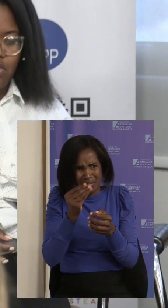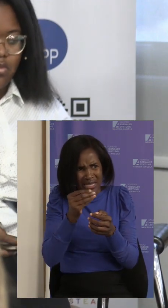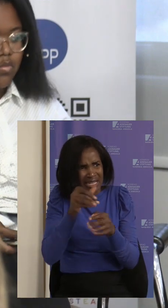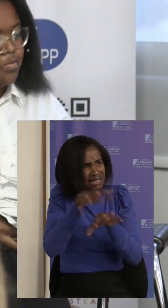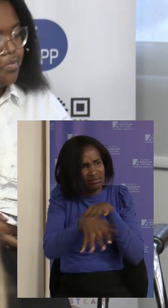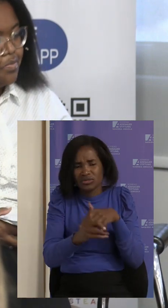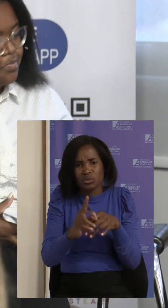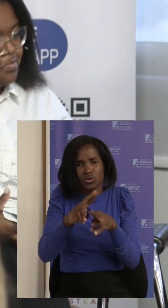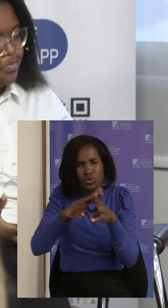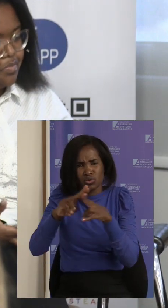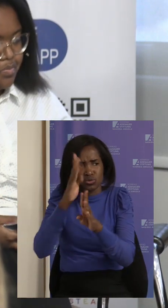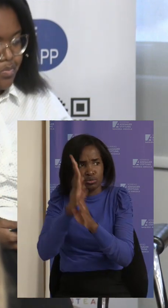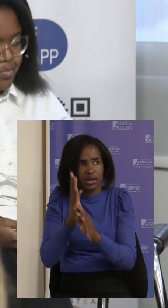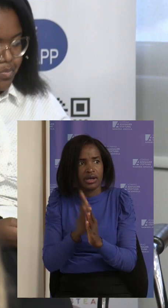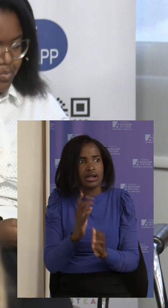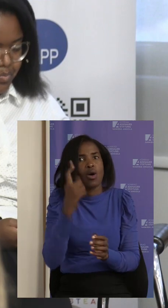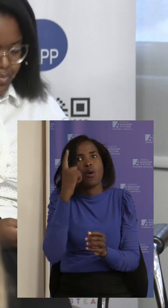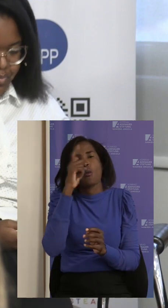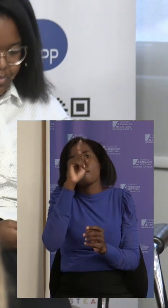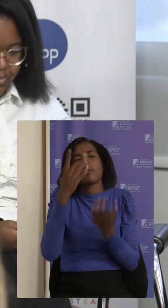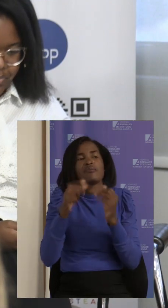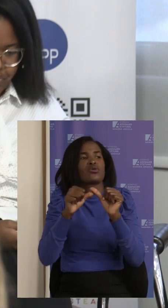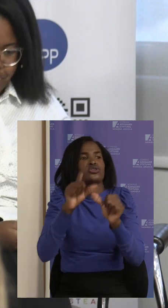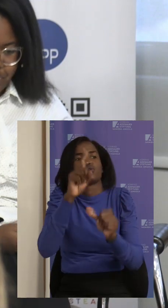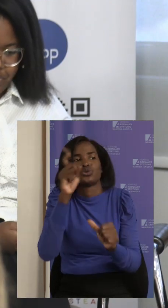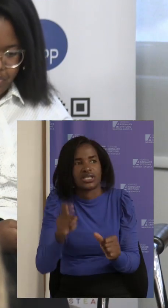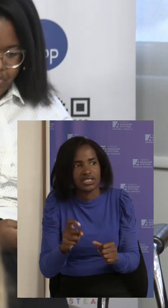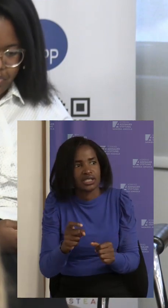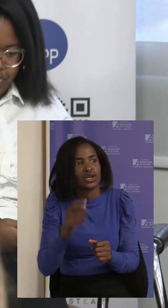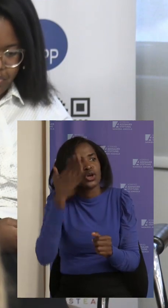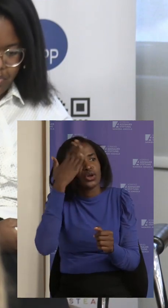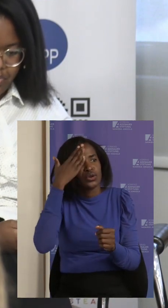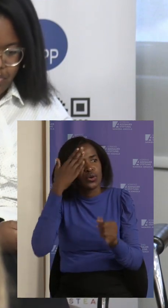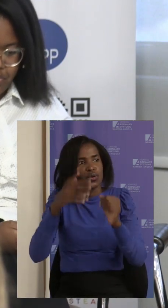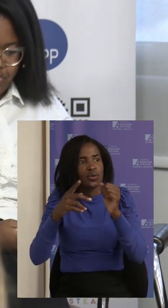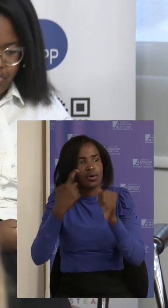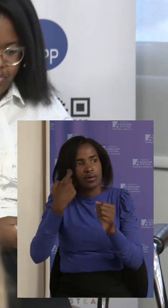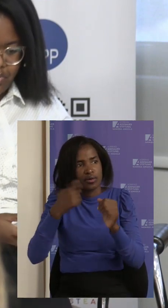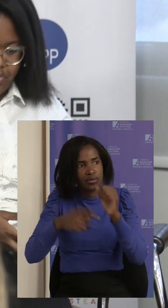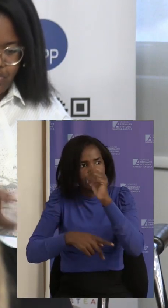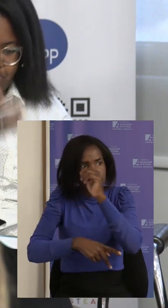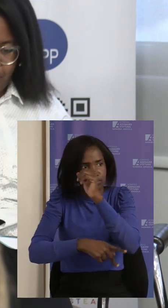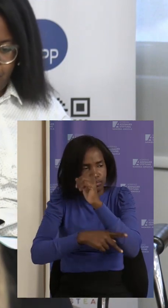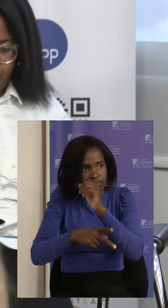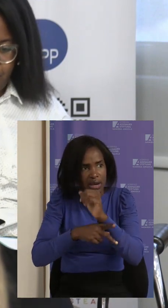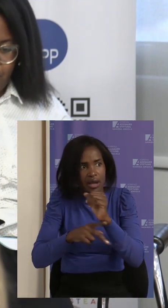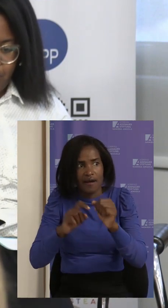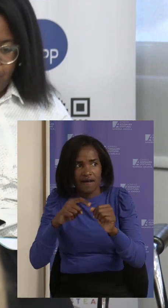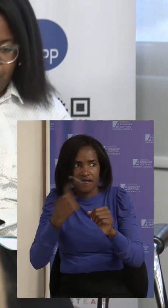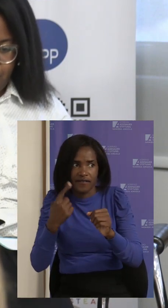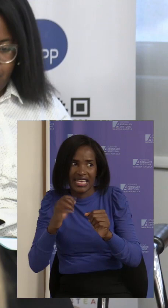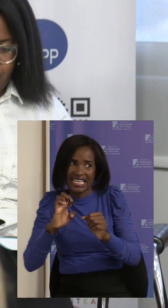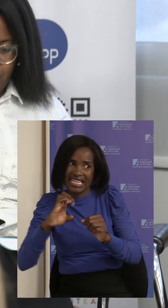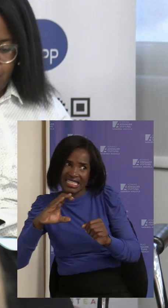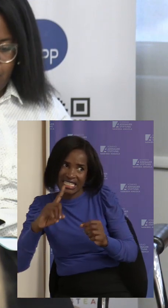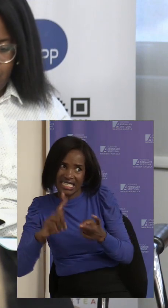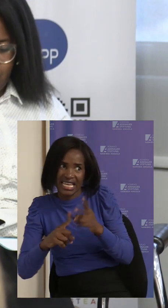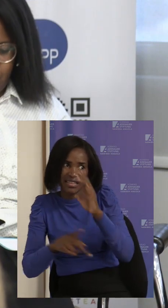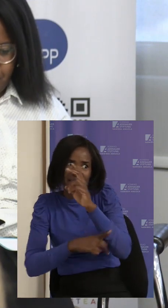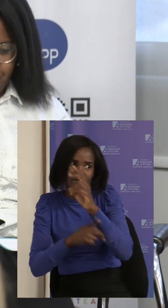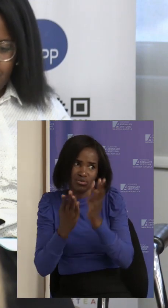funding. Now you might still ask, but knowing that the foundation is to be strengthened, that's ECD and